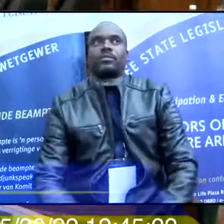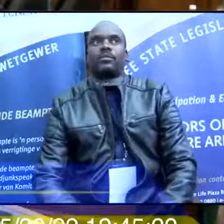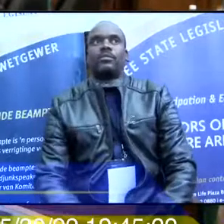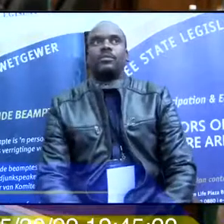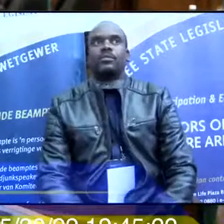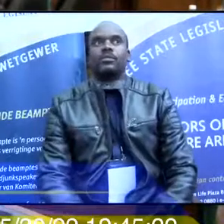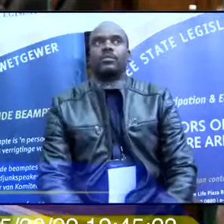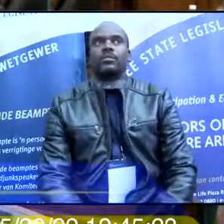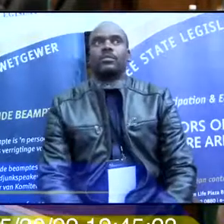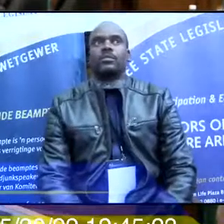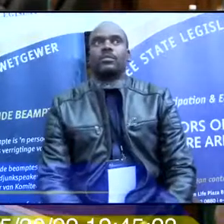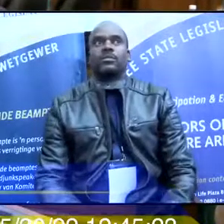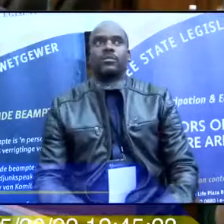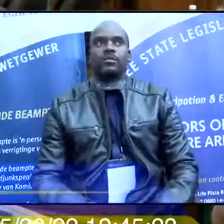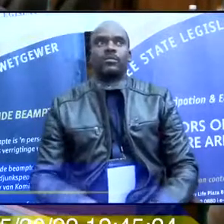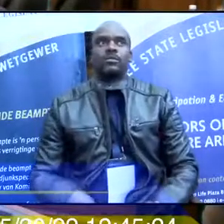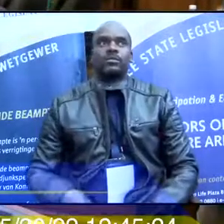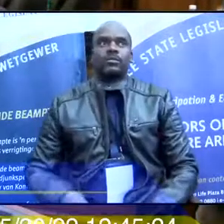okay